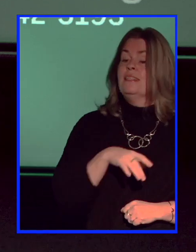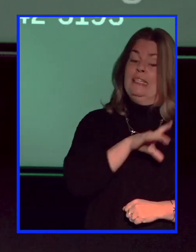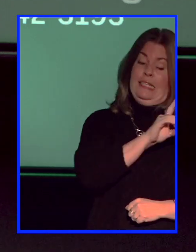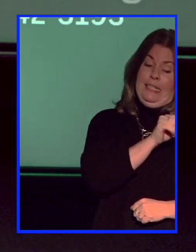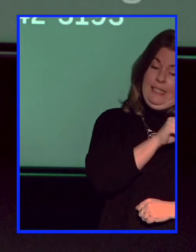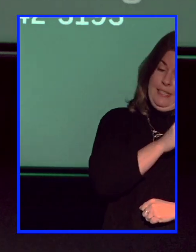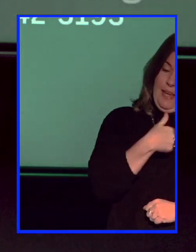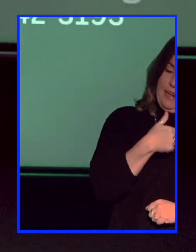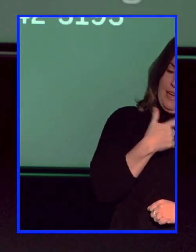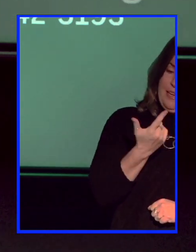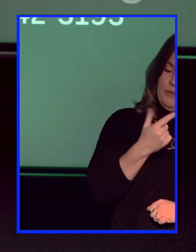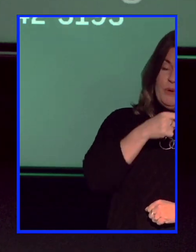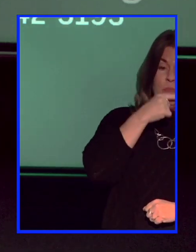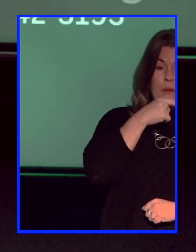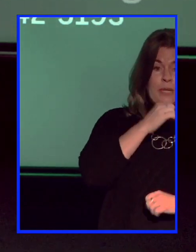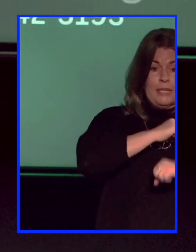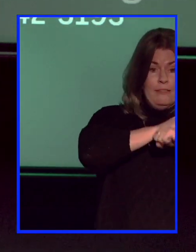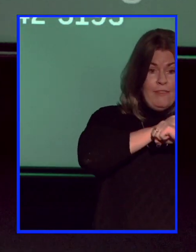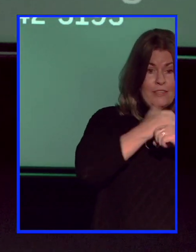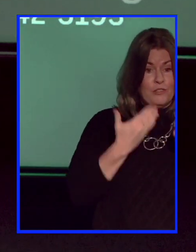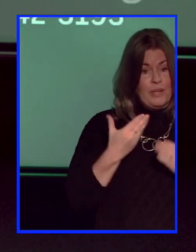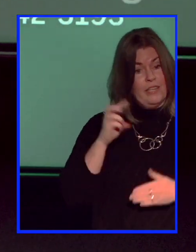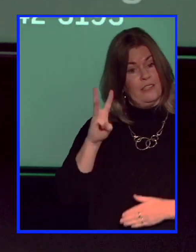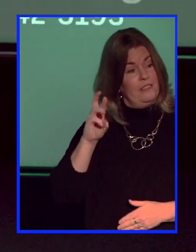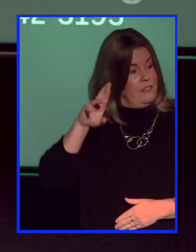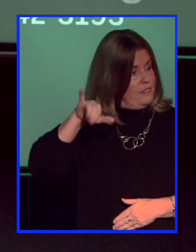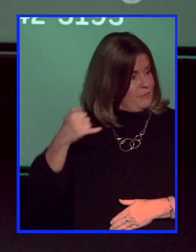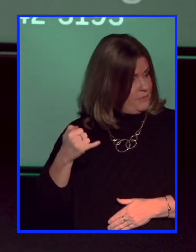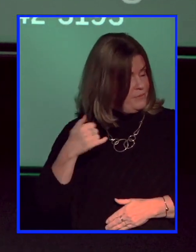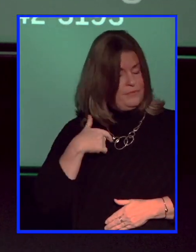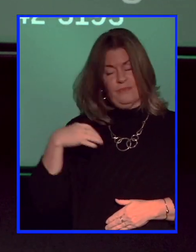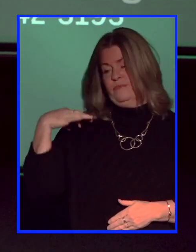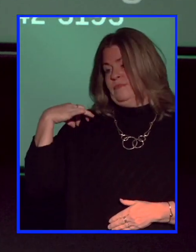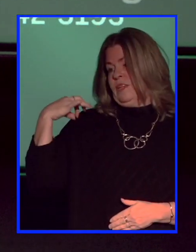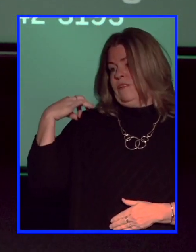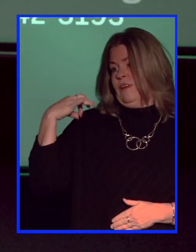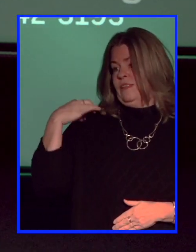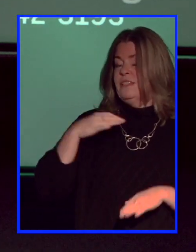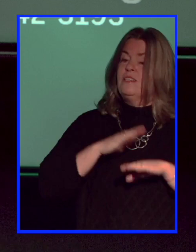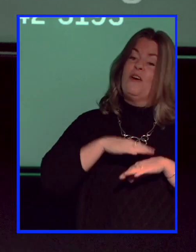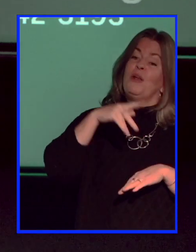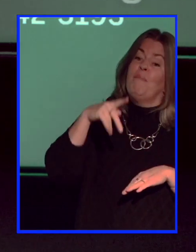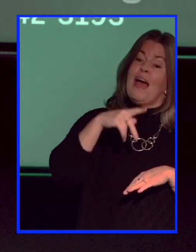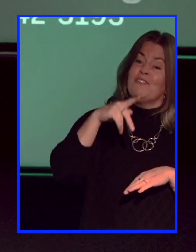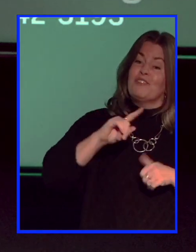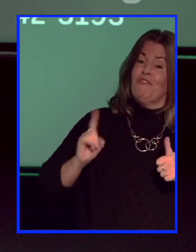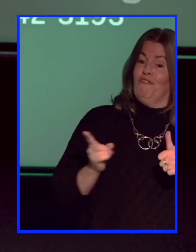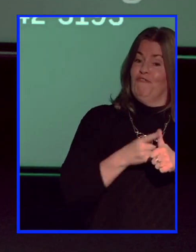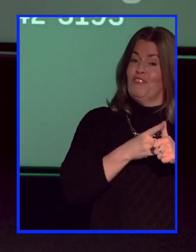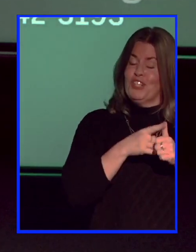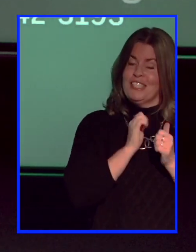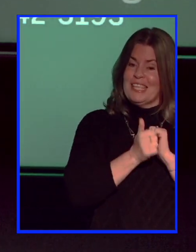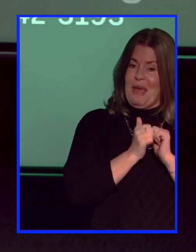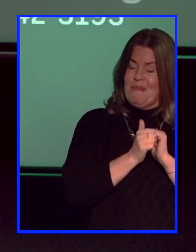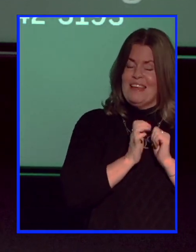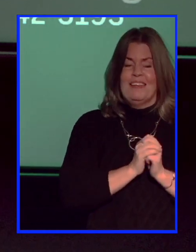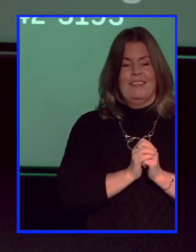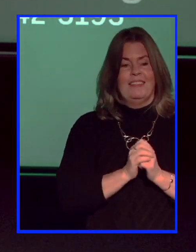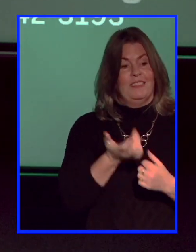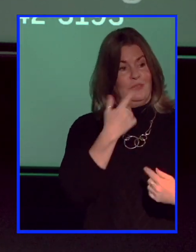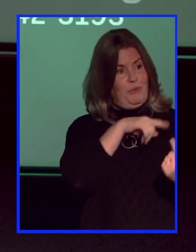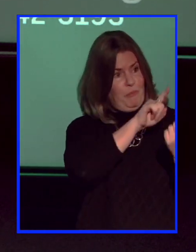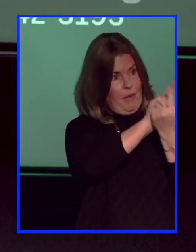public defenders here in White River Junction. And I volunteered on Patrick's first campaign. And we met